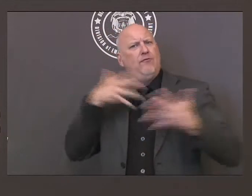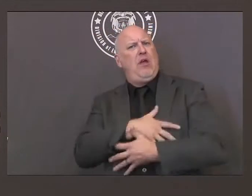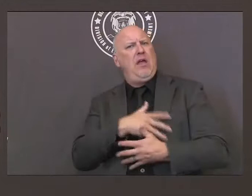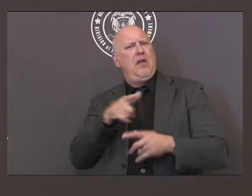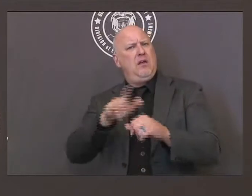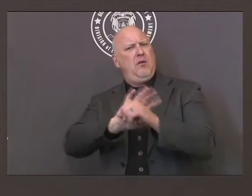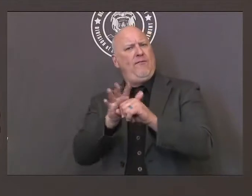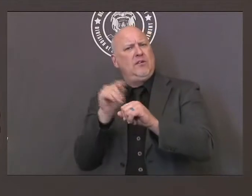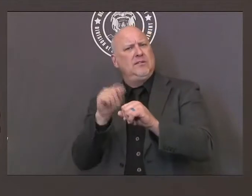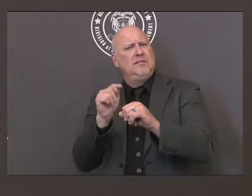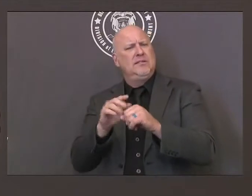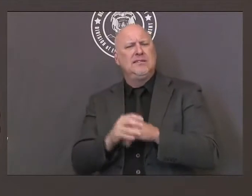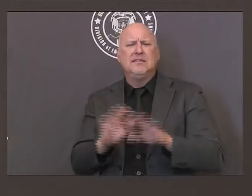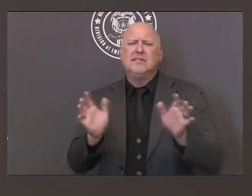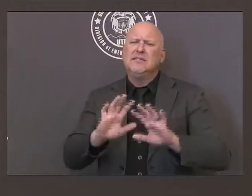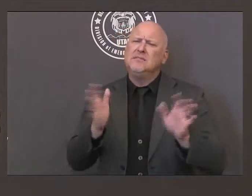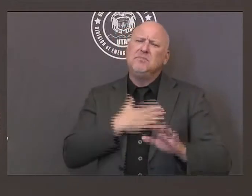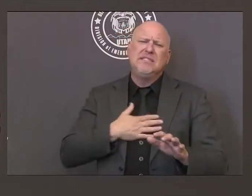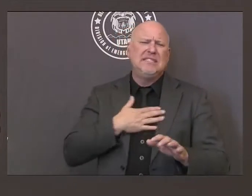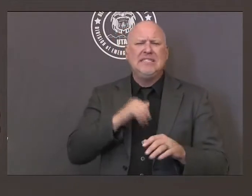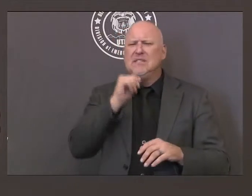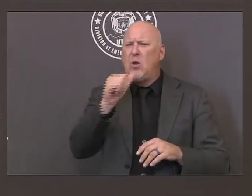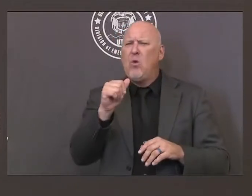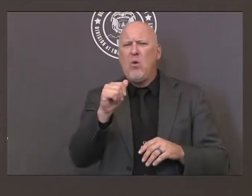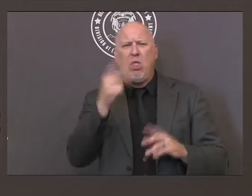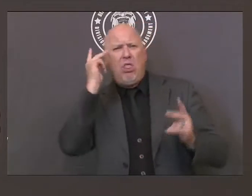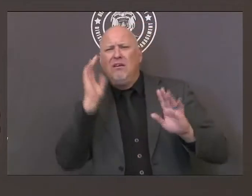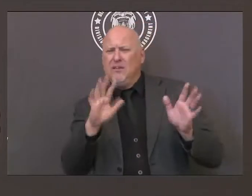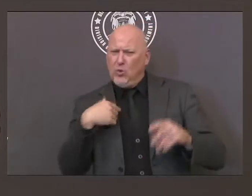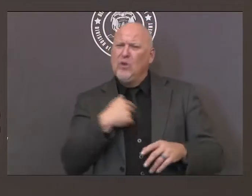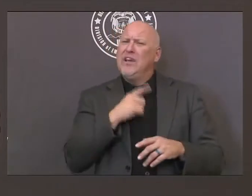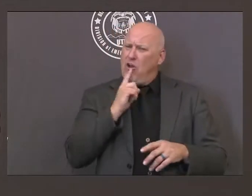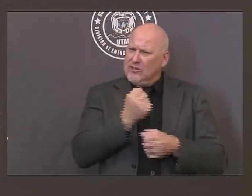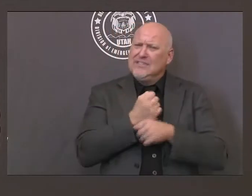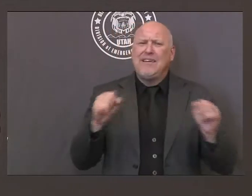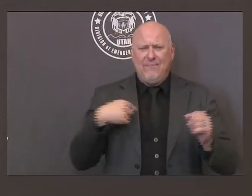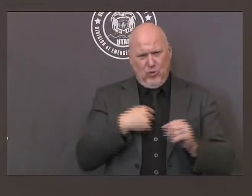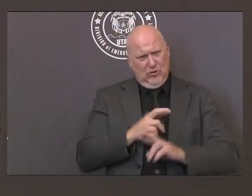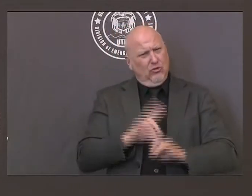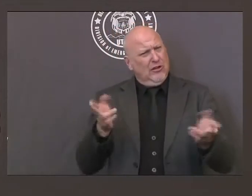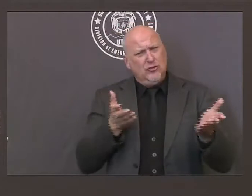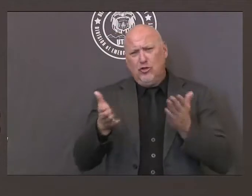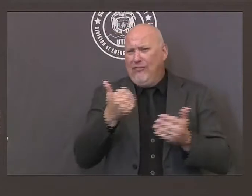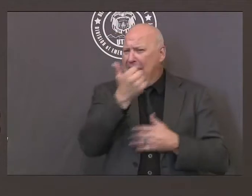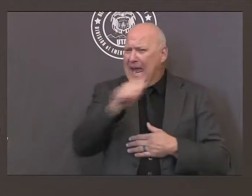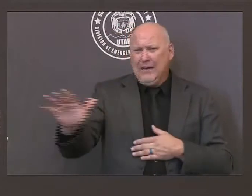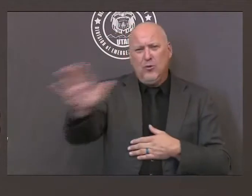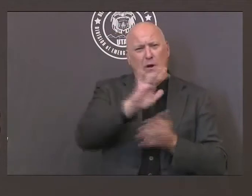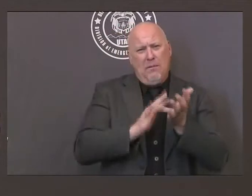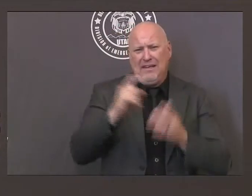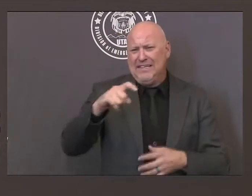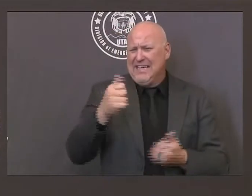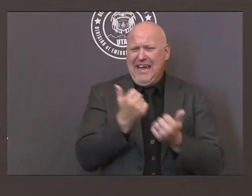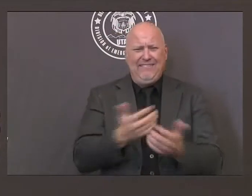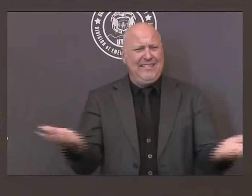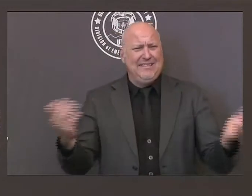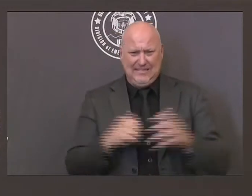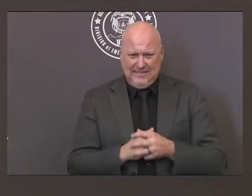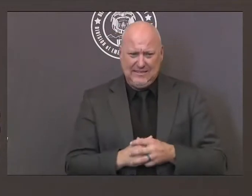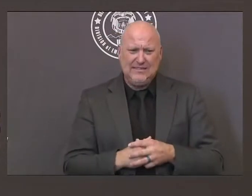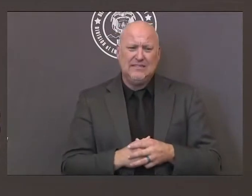The last thing that I want to share is I just want to join Governor Herbert and double down on our continued need